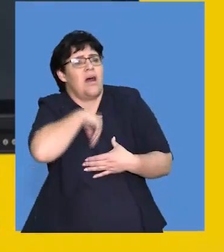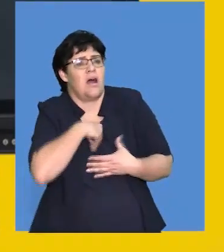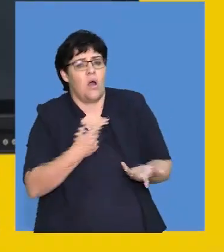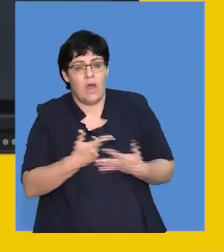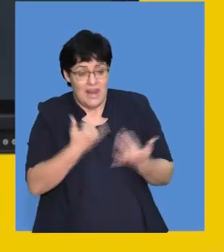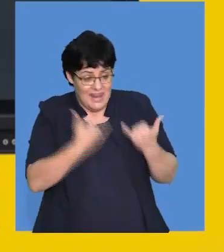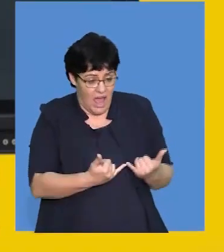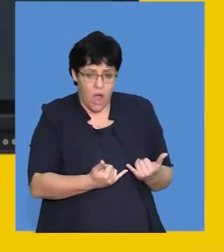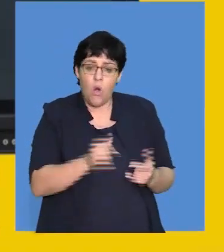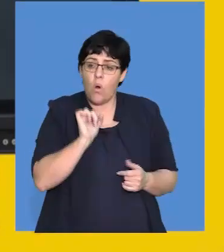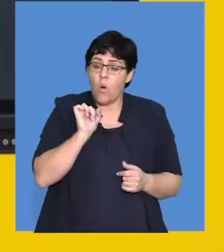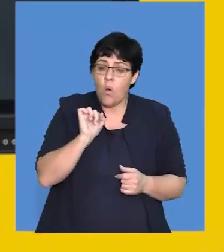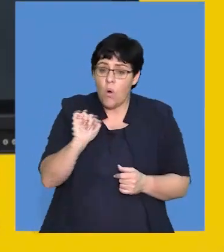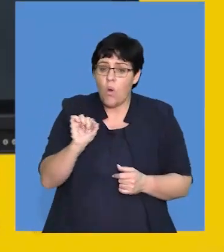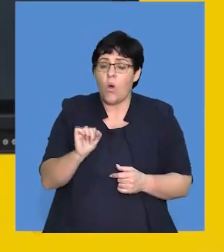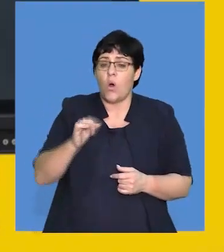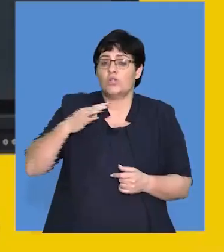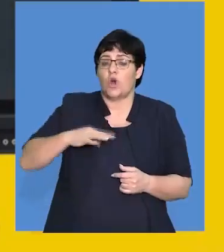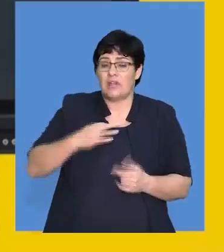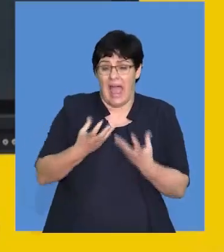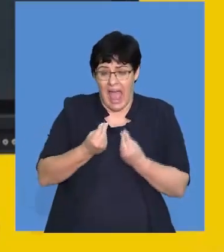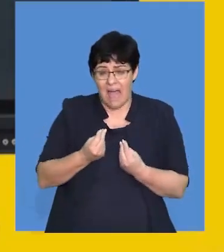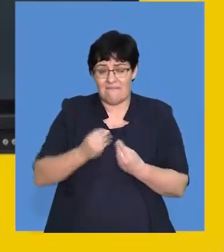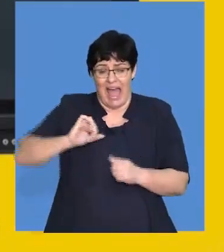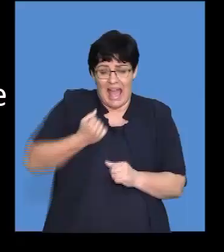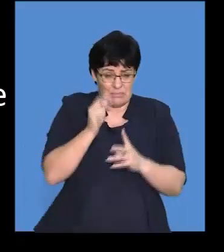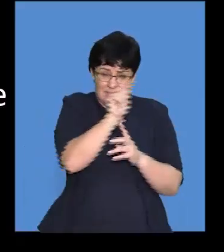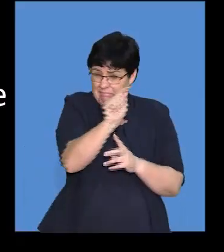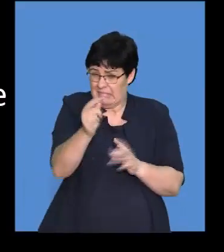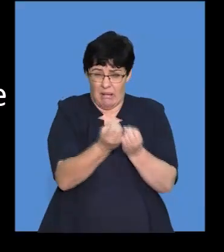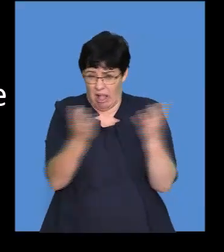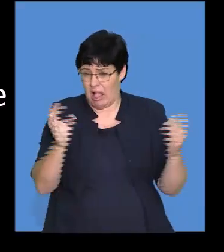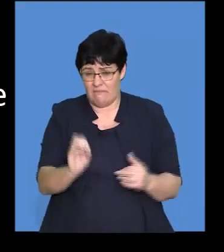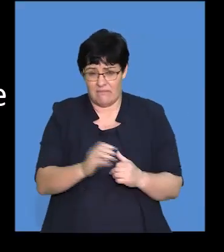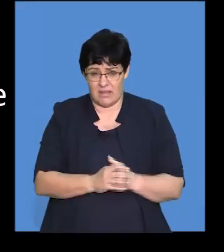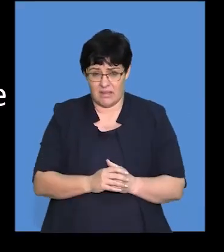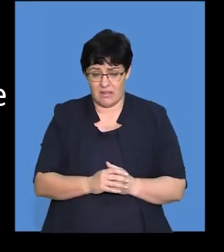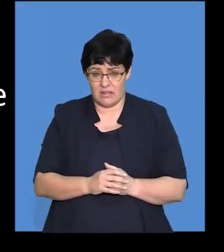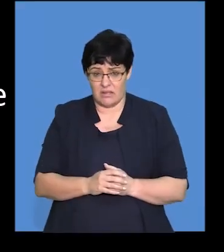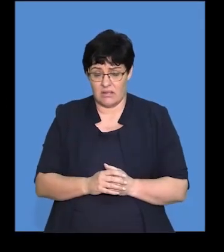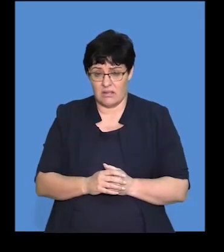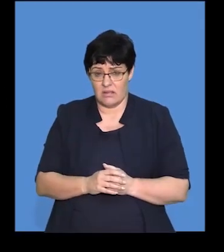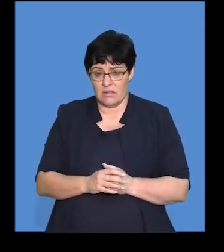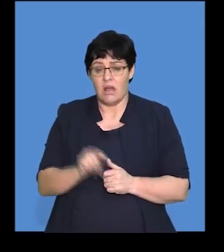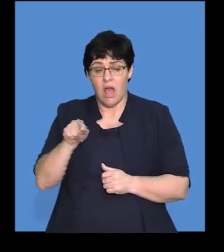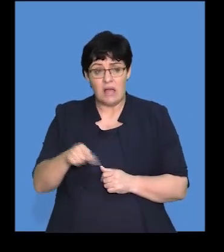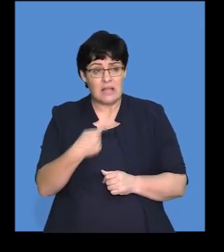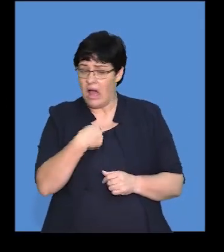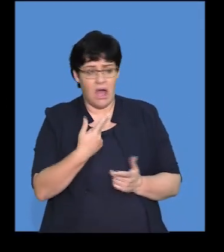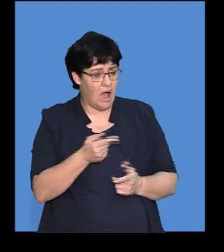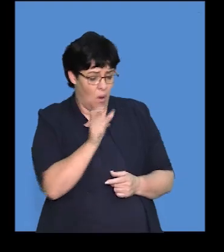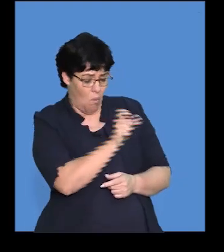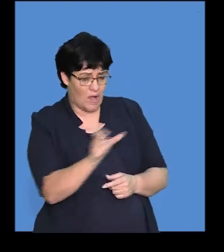told his daughter has several husbands. So when he says these words, this